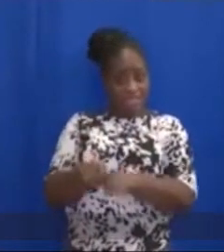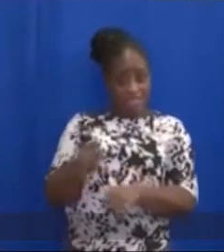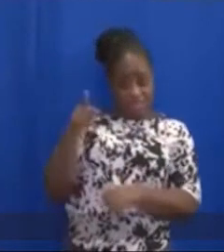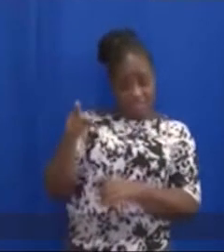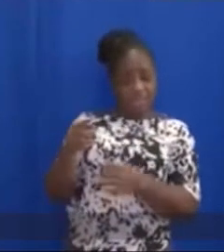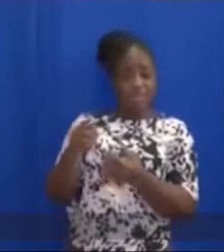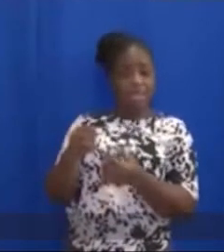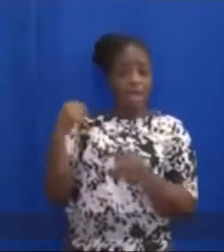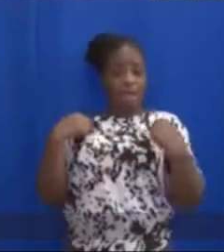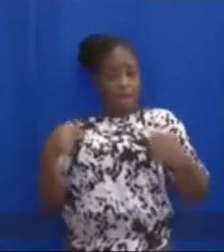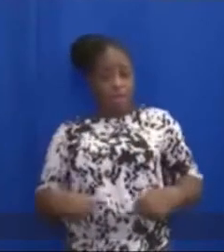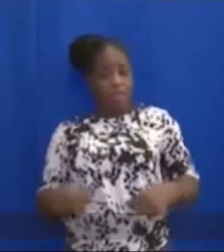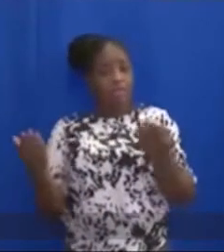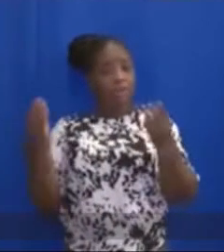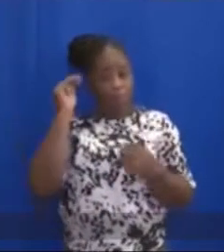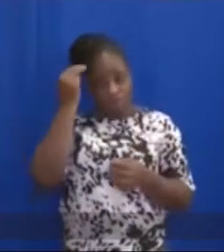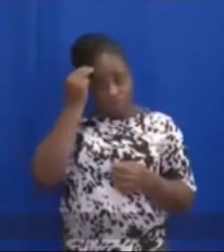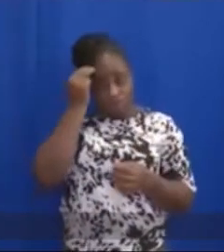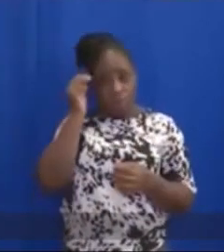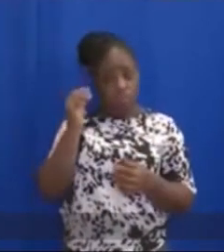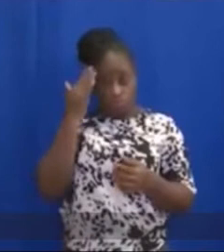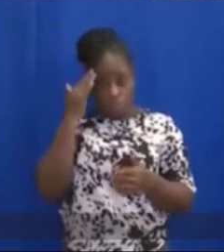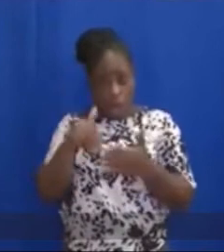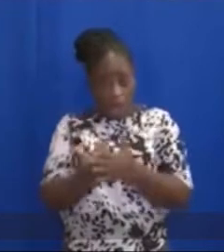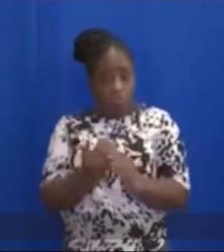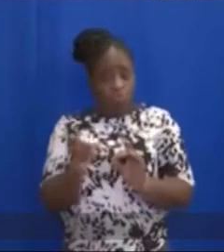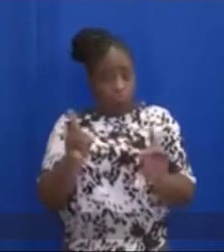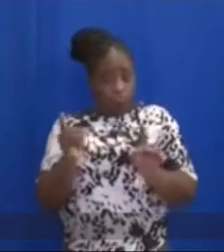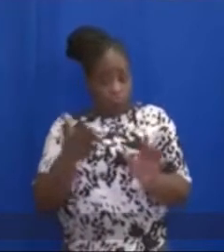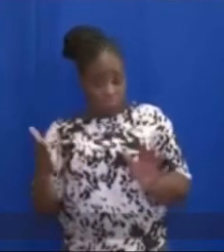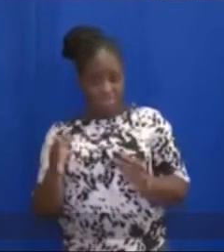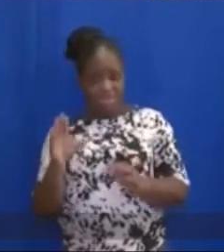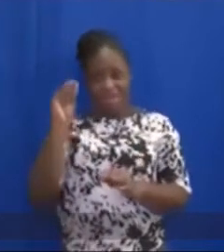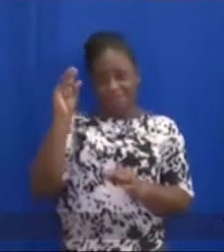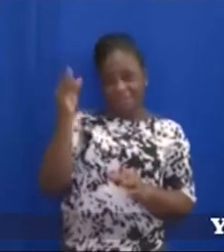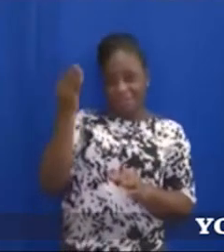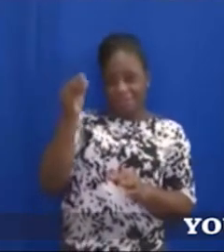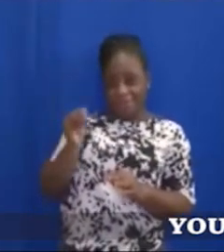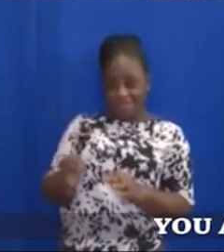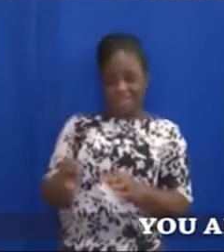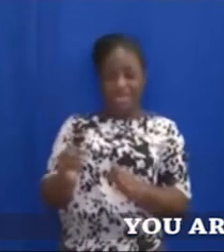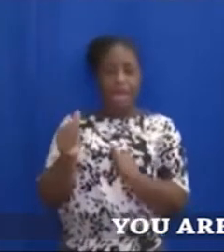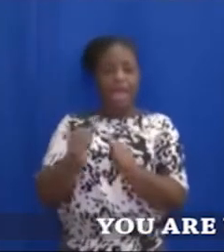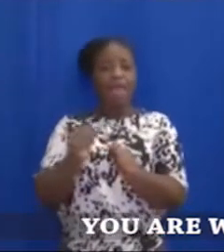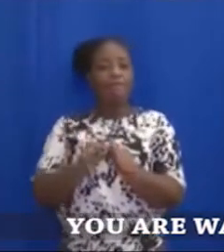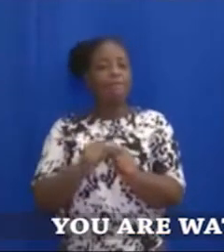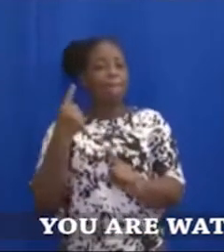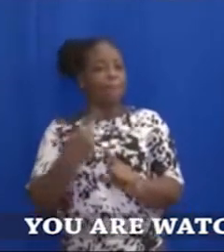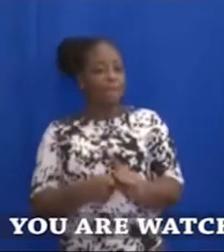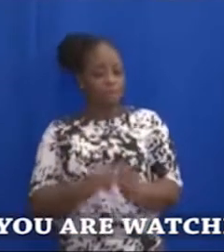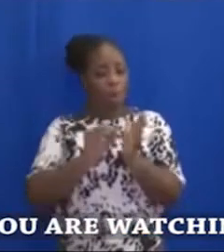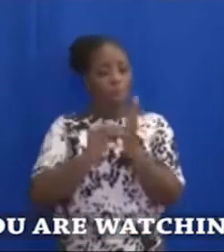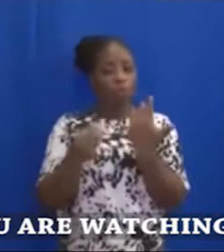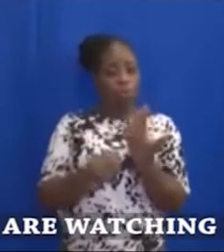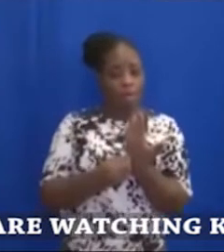additional allowance of 50% of their basic salary per month for the months of October, November,